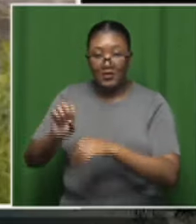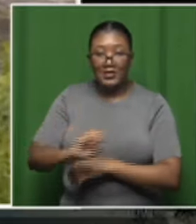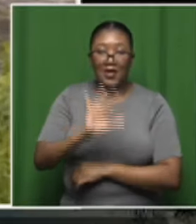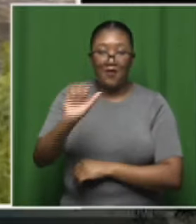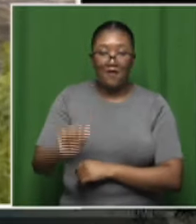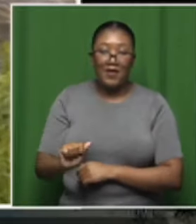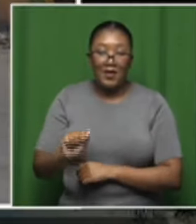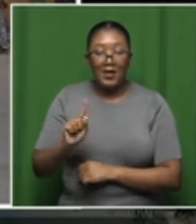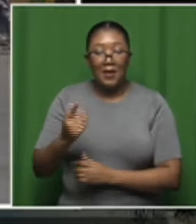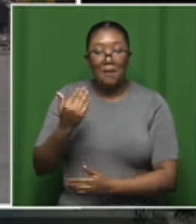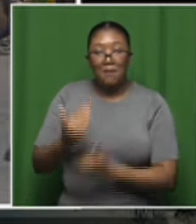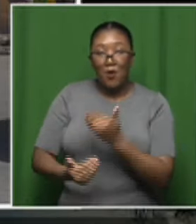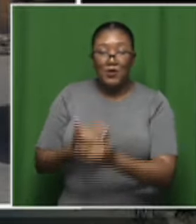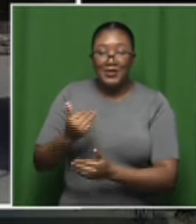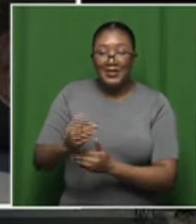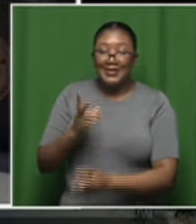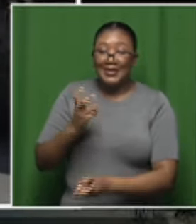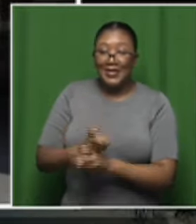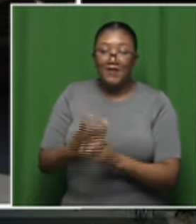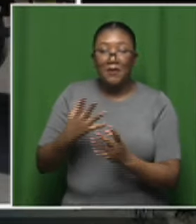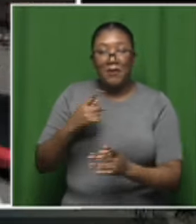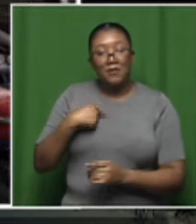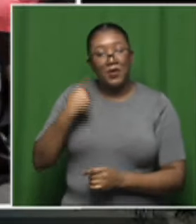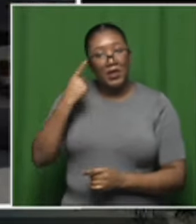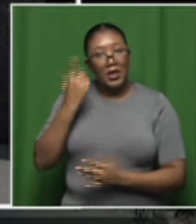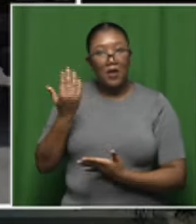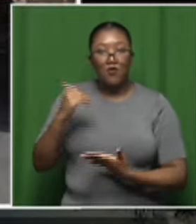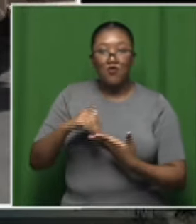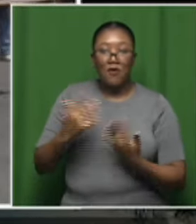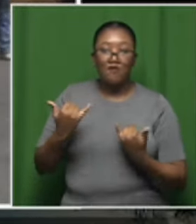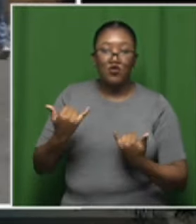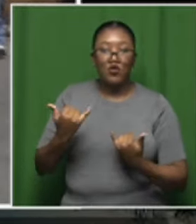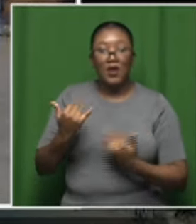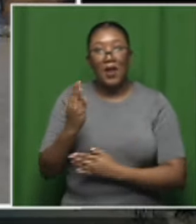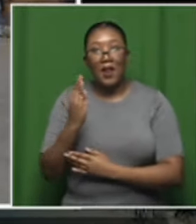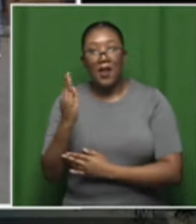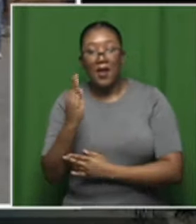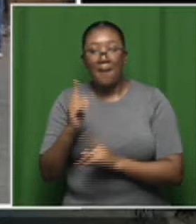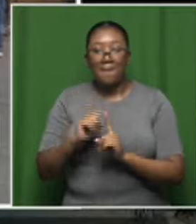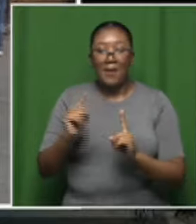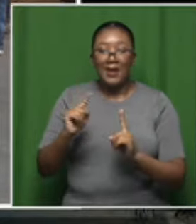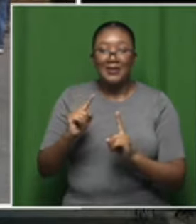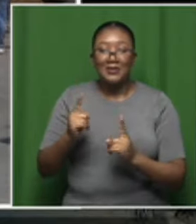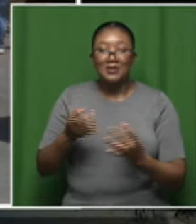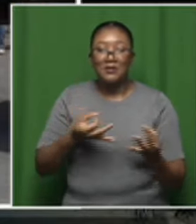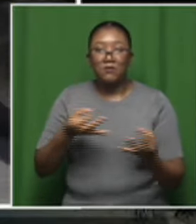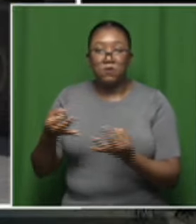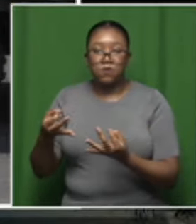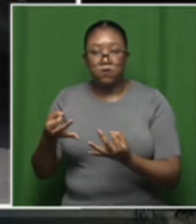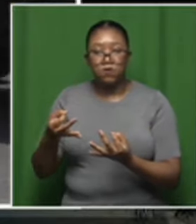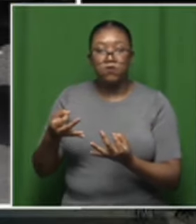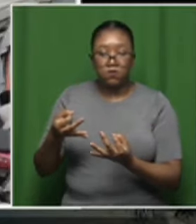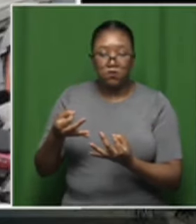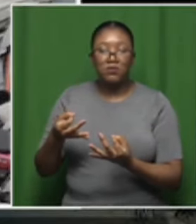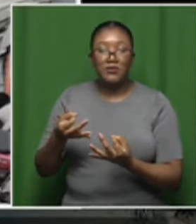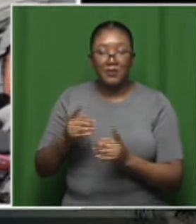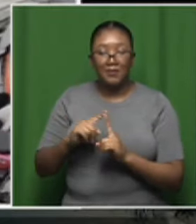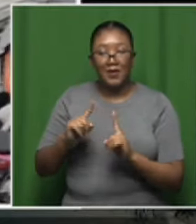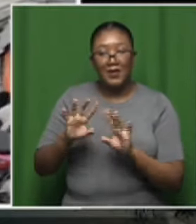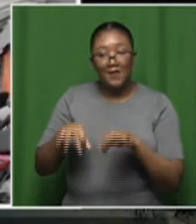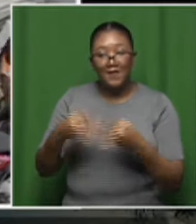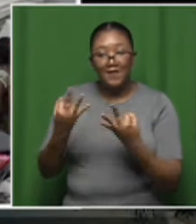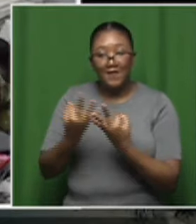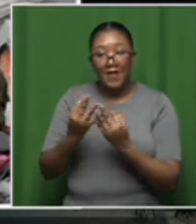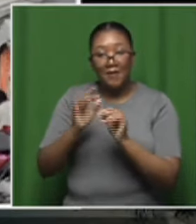to say they will arrive later today, only to find that there were delays that side. But definitely families of